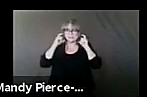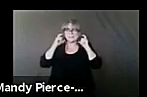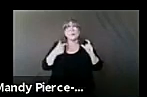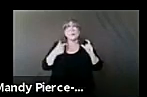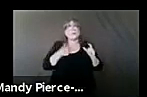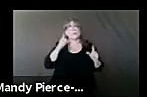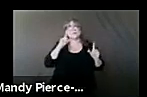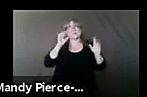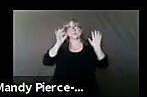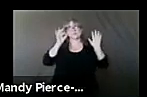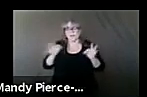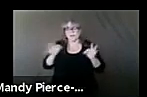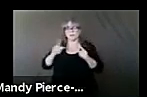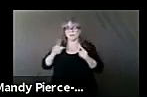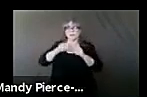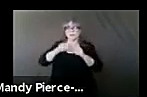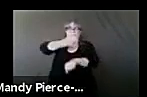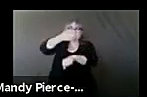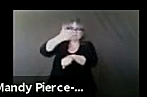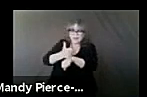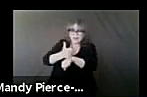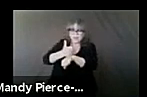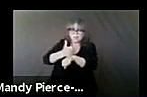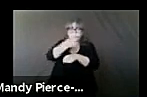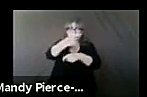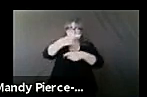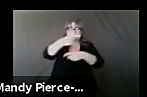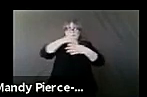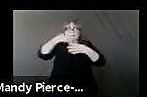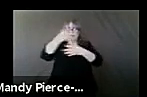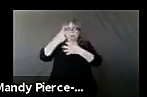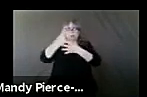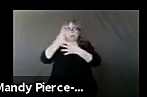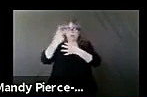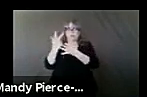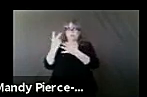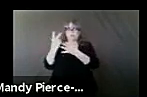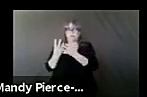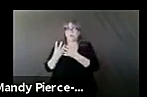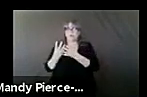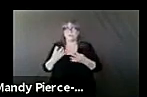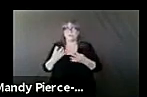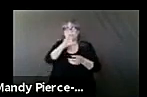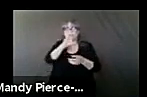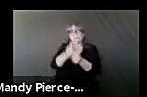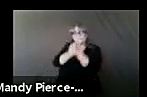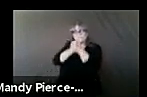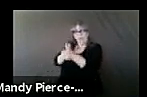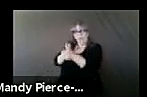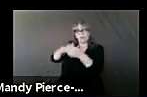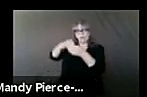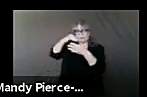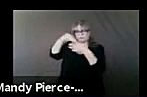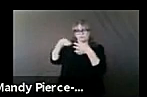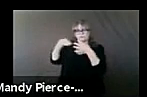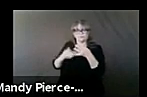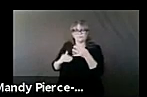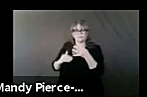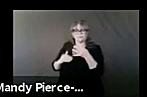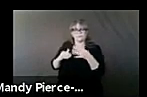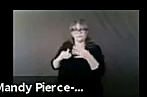coming days. These conversations are not easy, but it's very important that they happen now. They happen